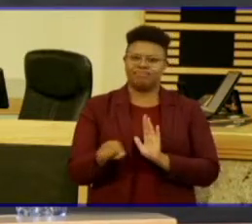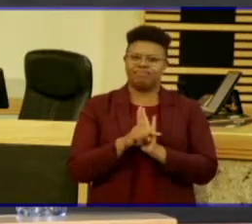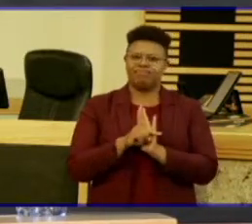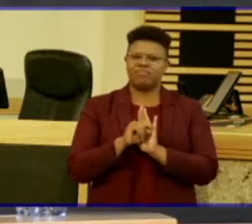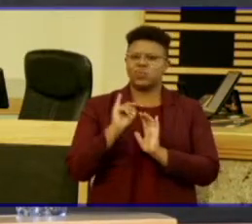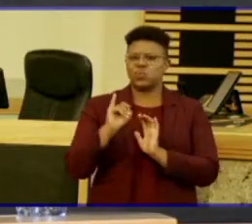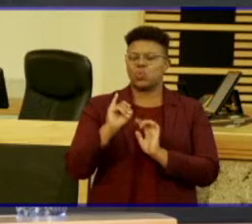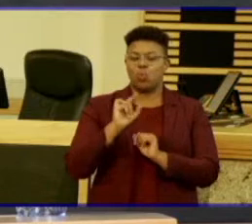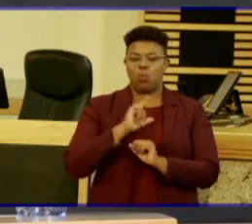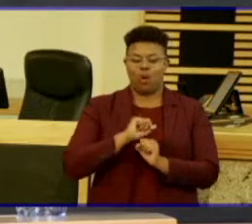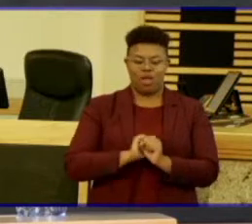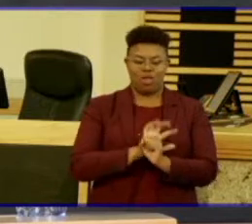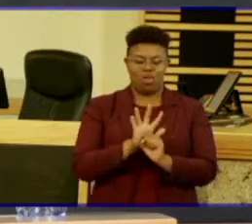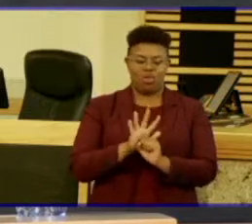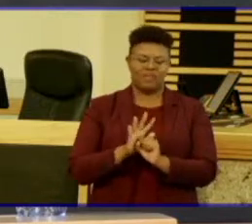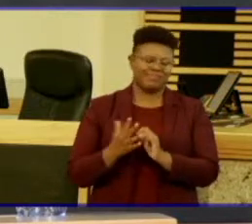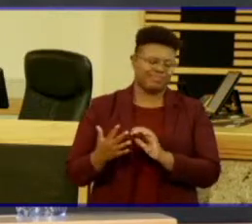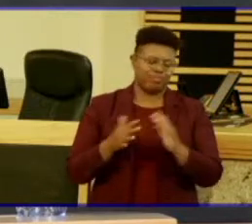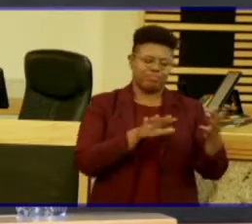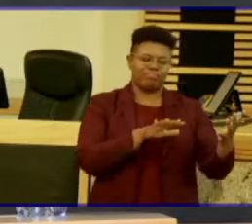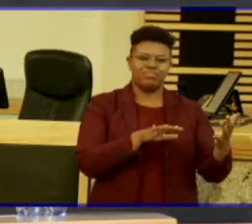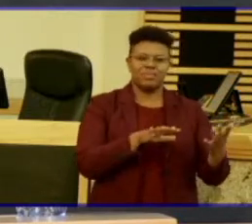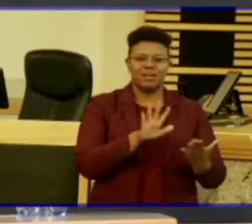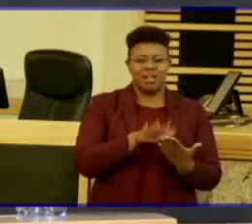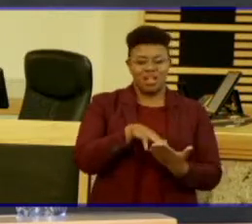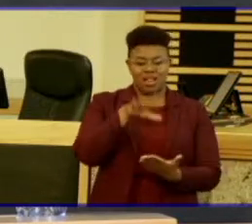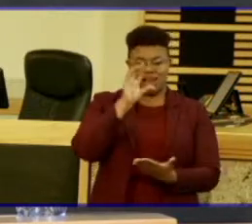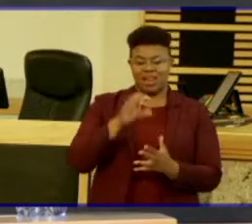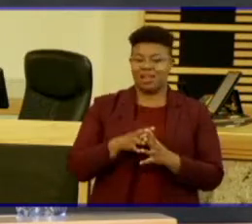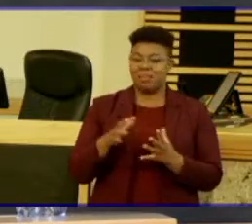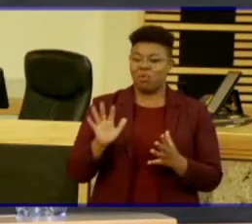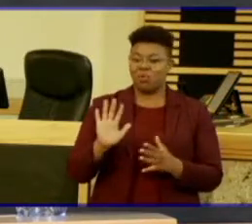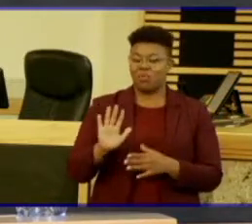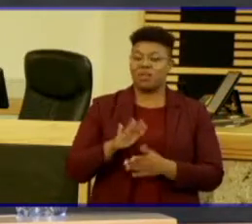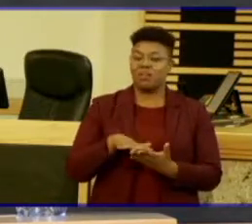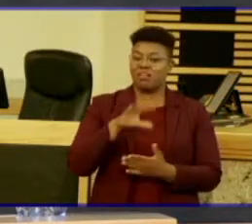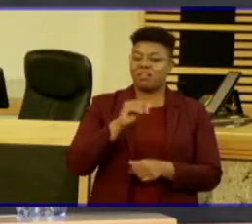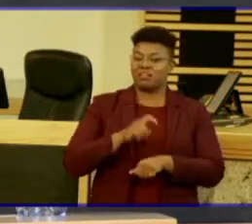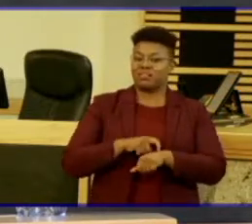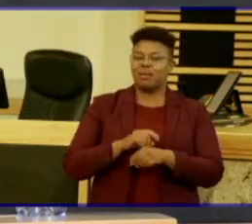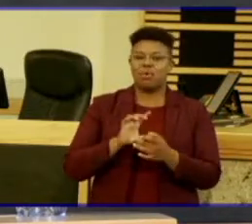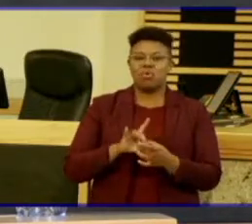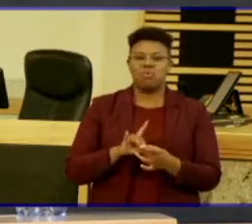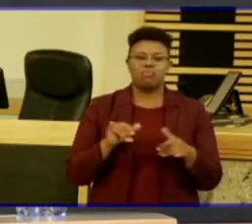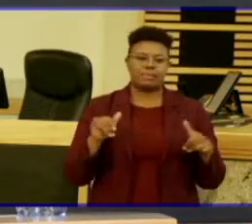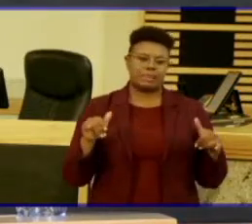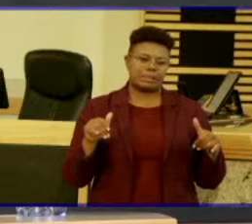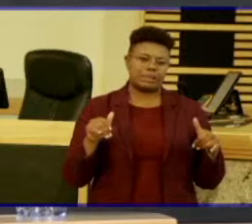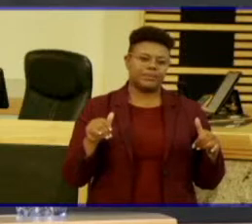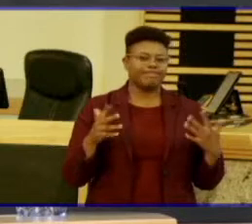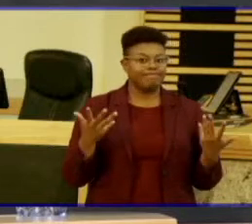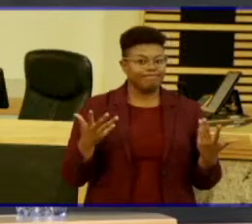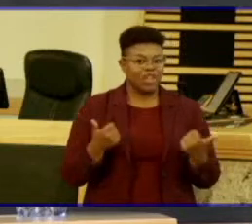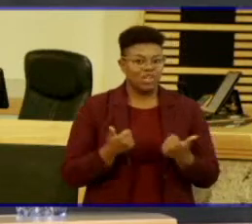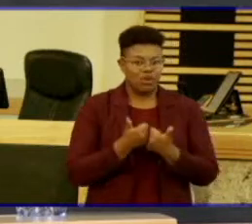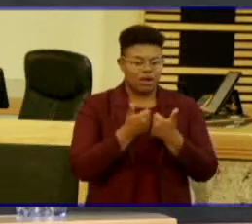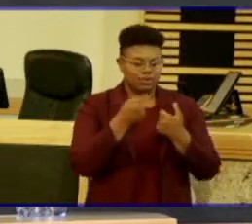affected by the COVID-19 pandemic, with learners spending most of their learning time at home. Despite all these